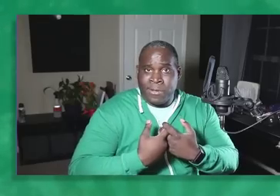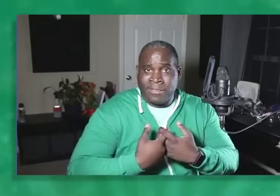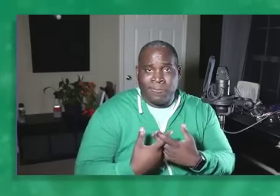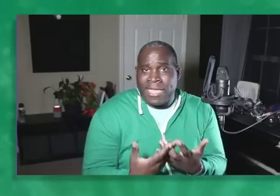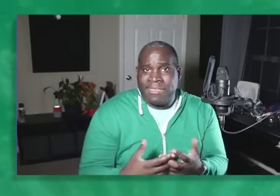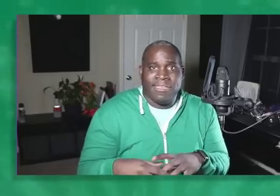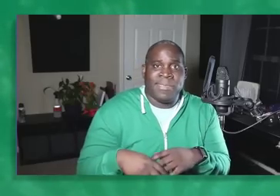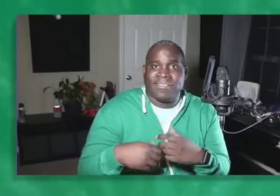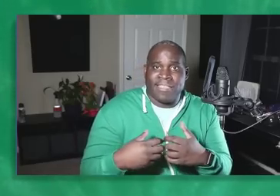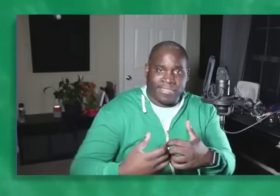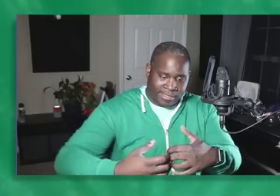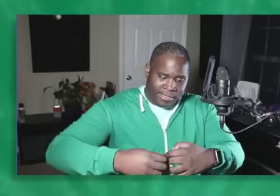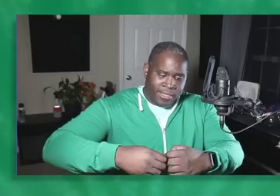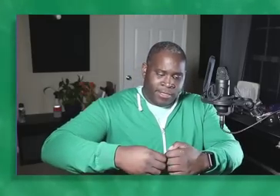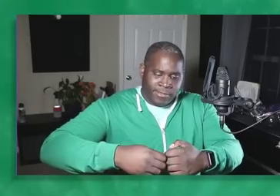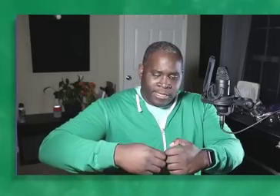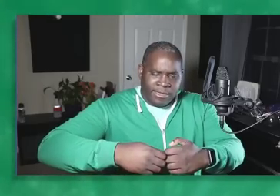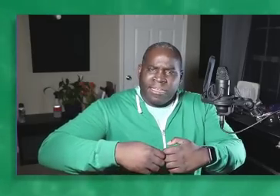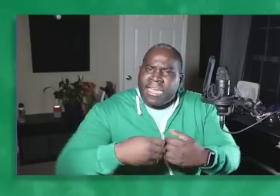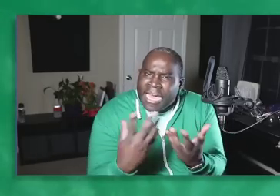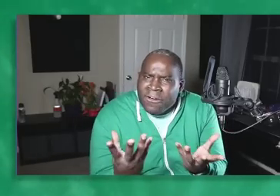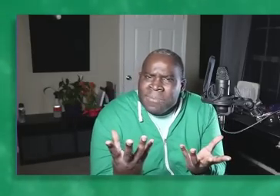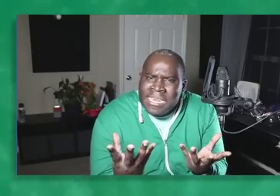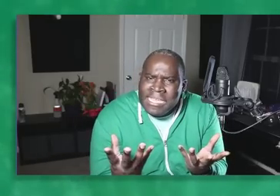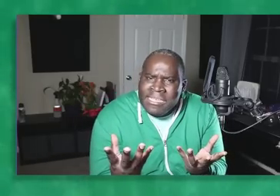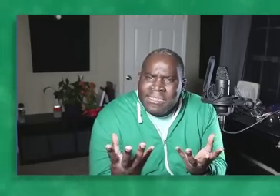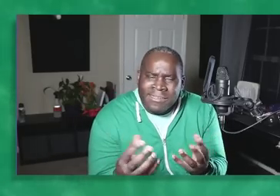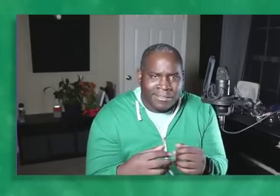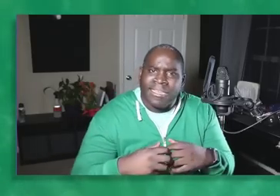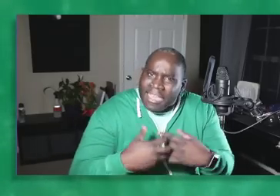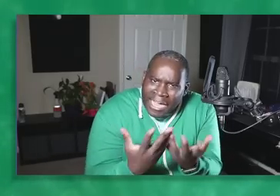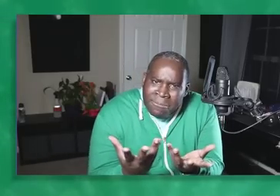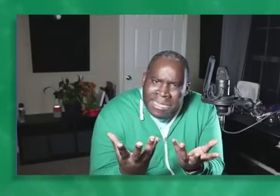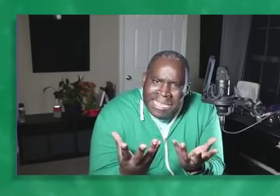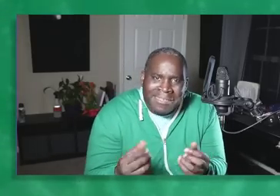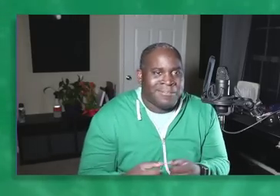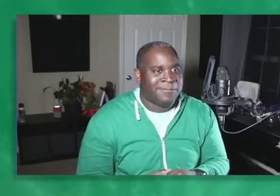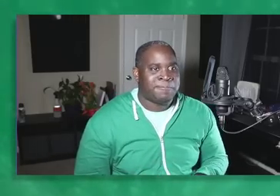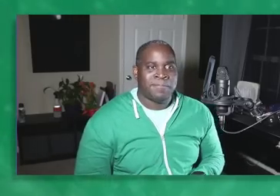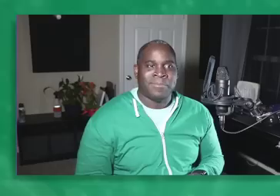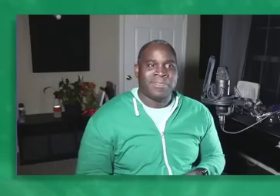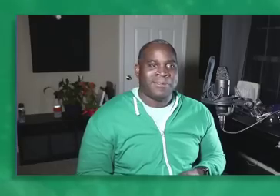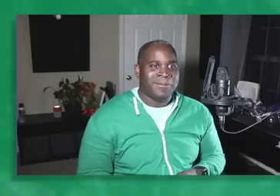don't sign it right, it means nothing. How many? How many?